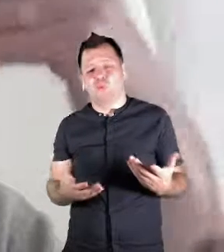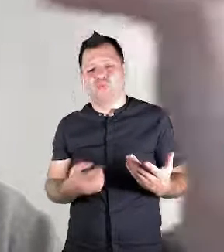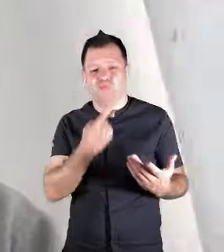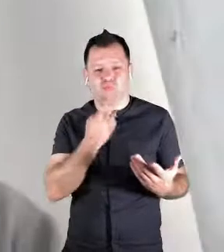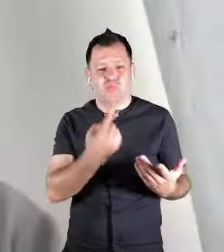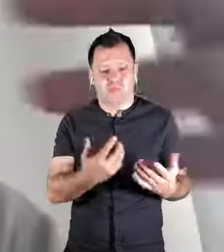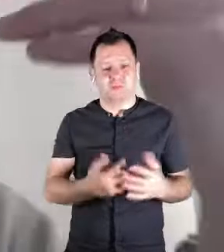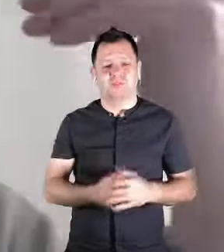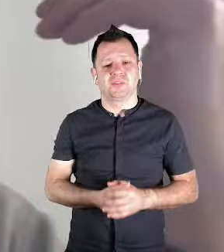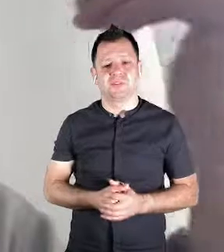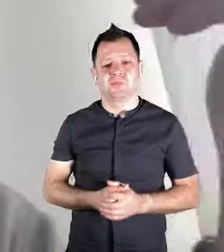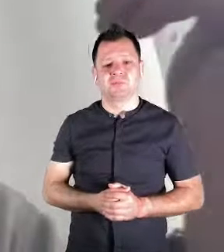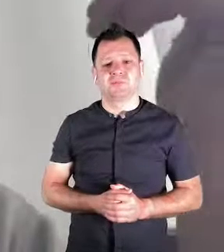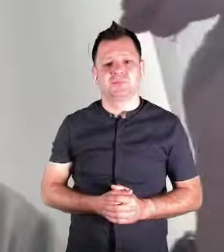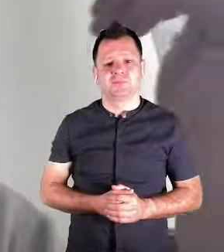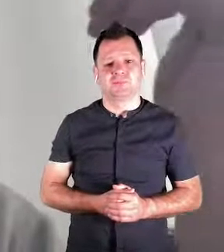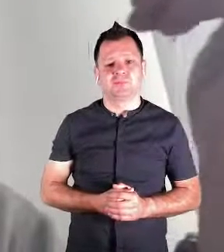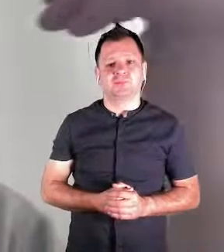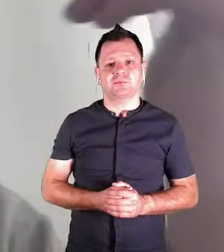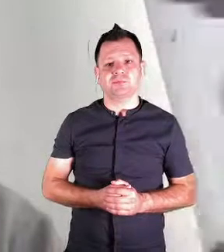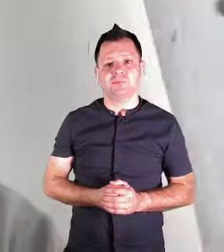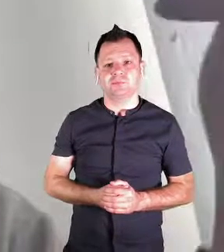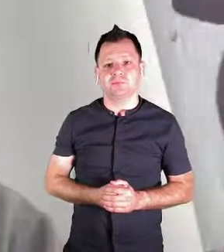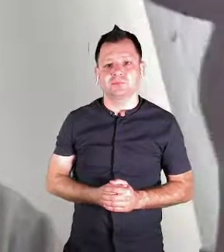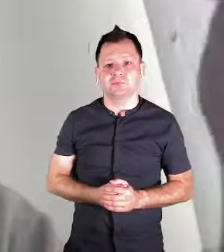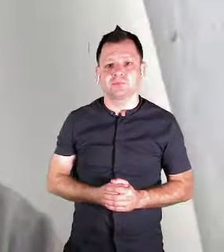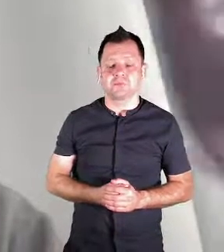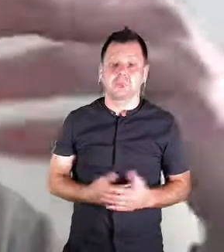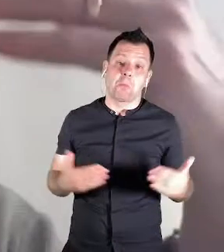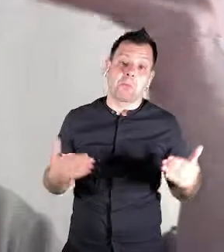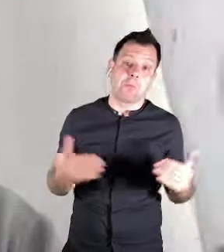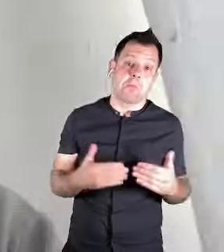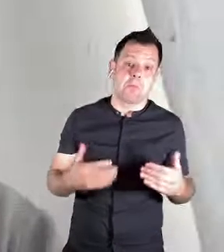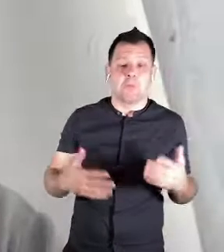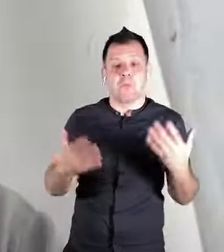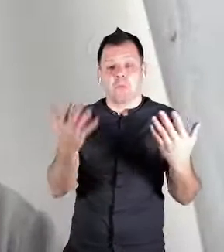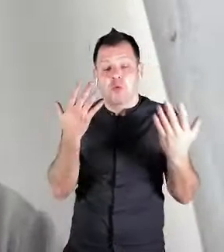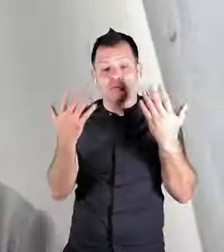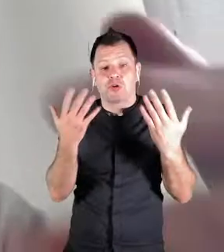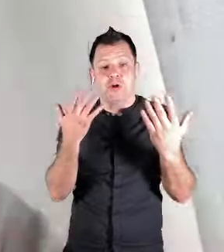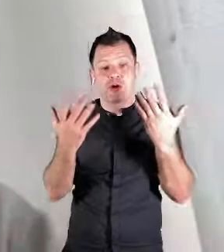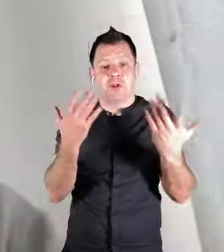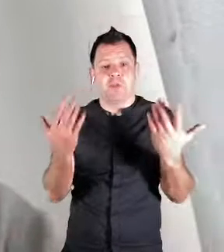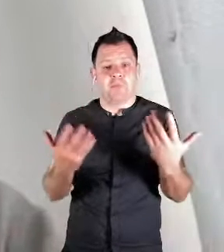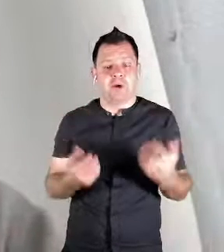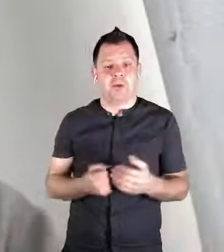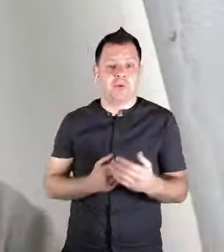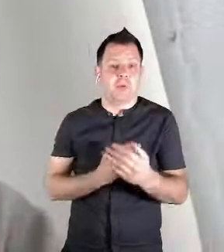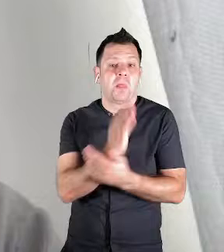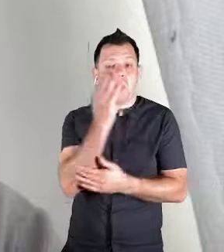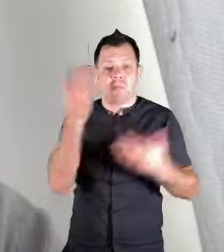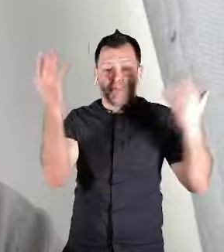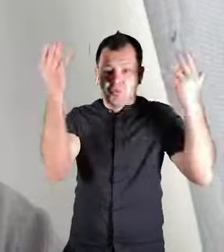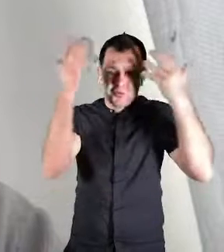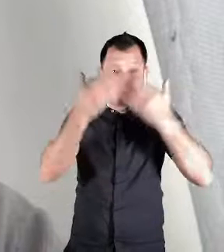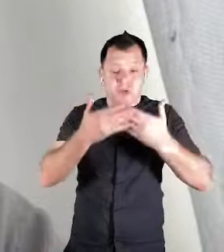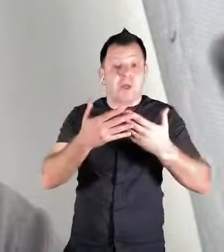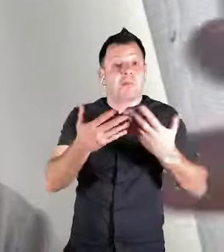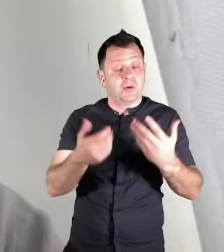Maybe the climate and the darkness that contribute to what you call an